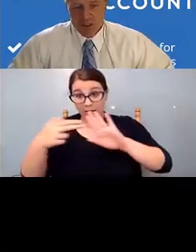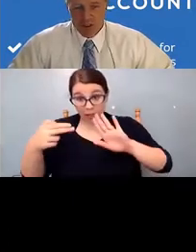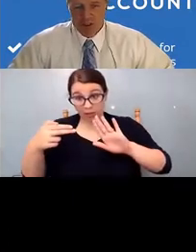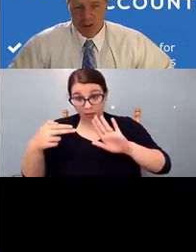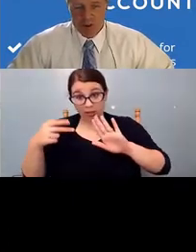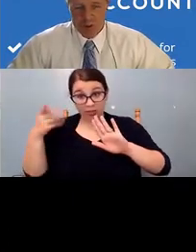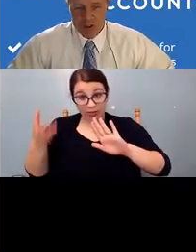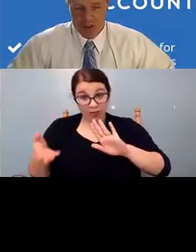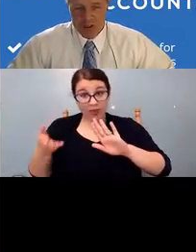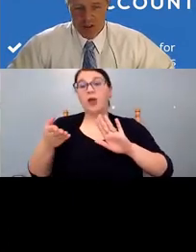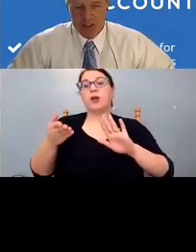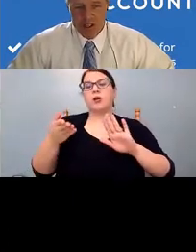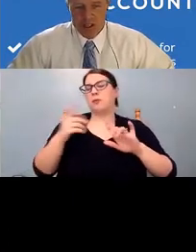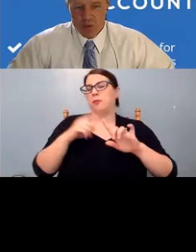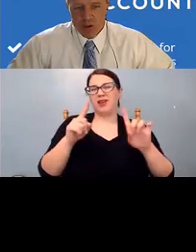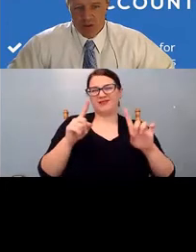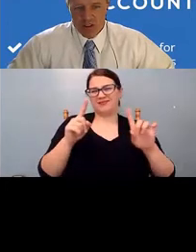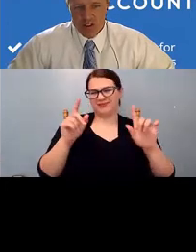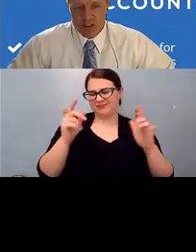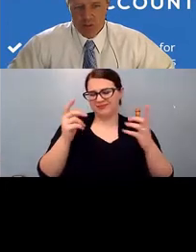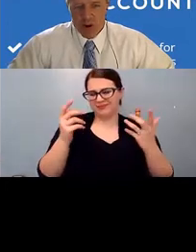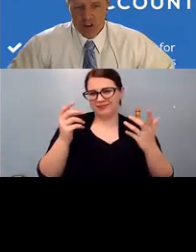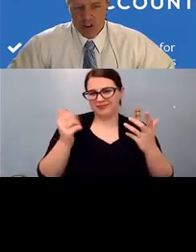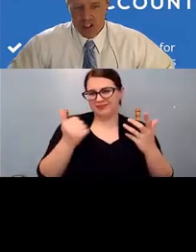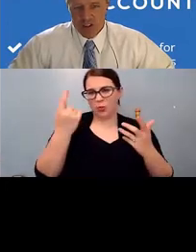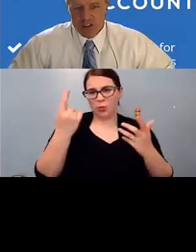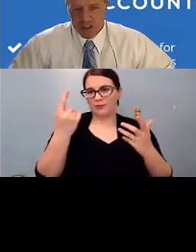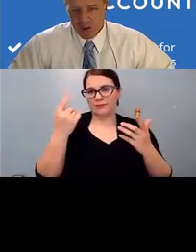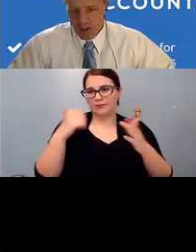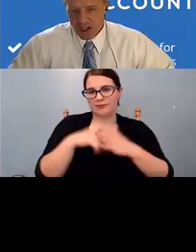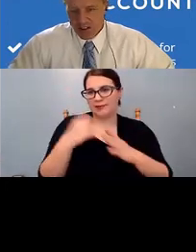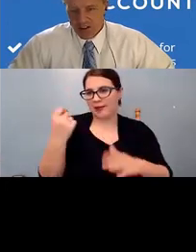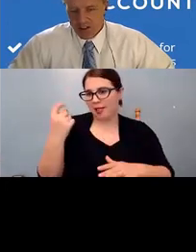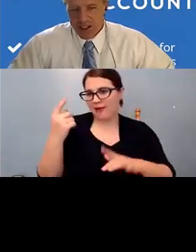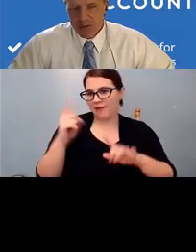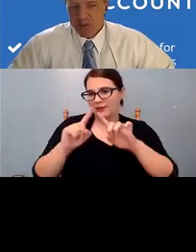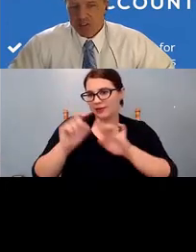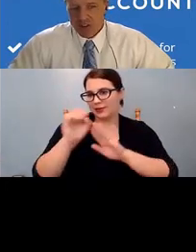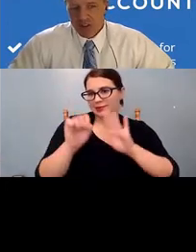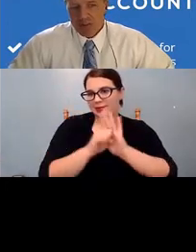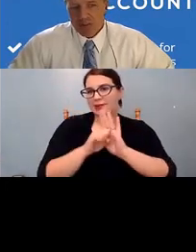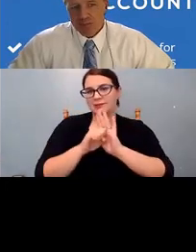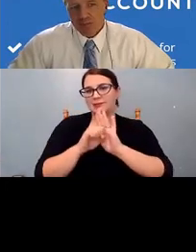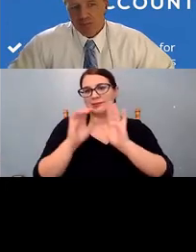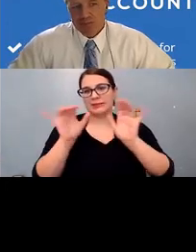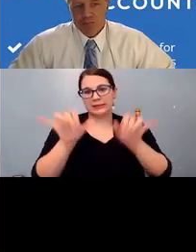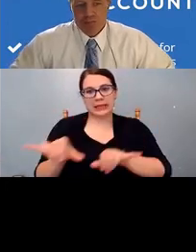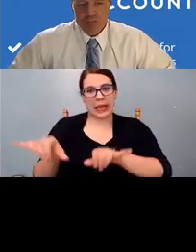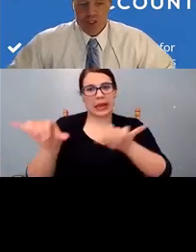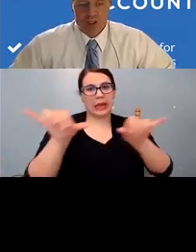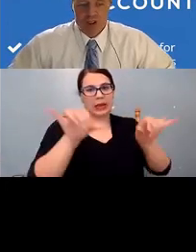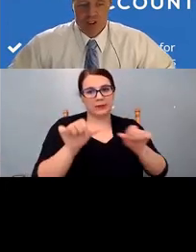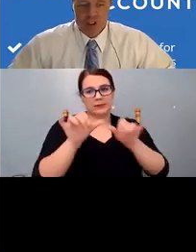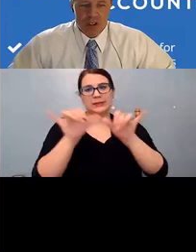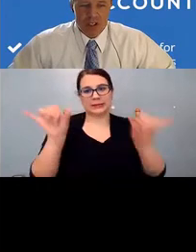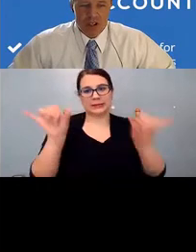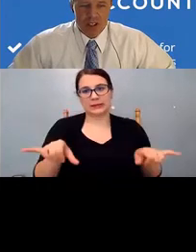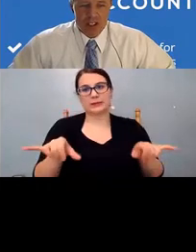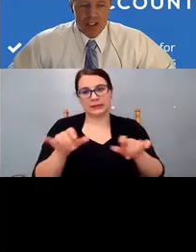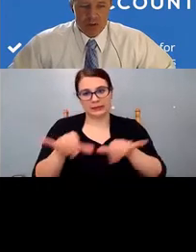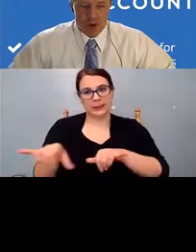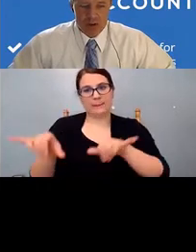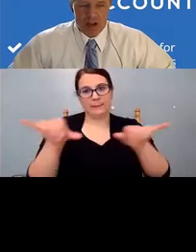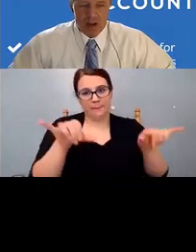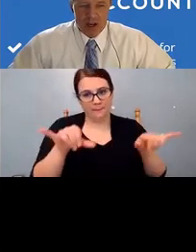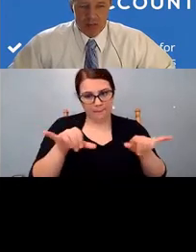actually, but also within any one of these 11 partner states utilizes the same system. So you click on